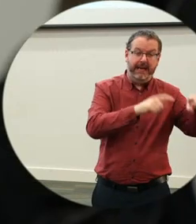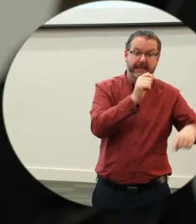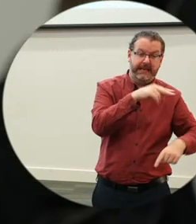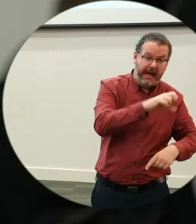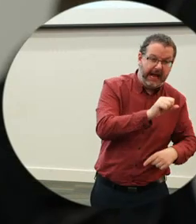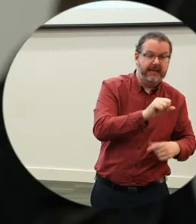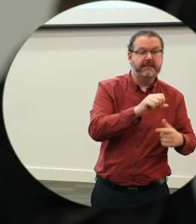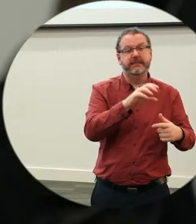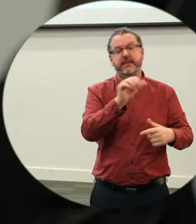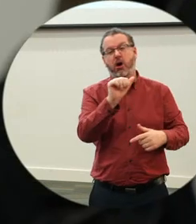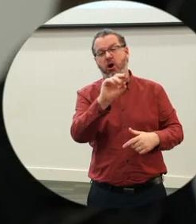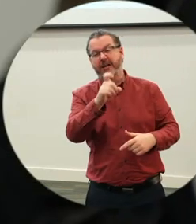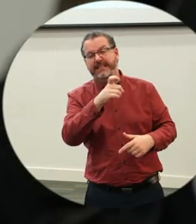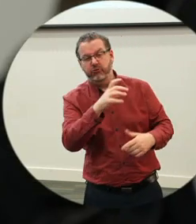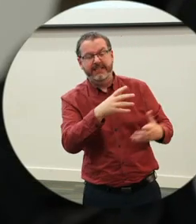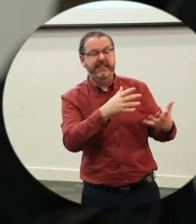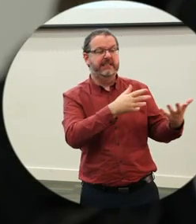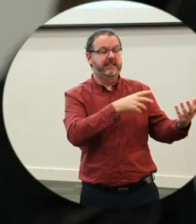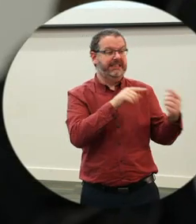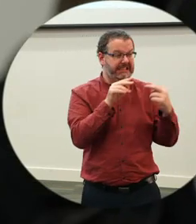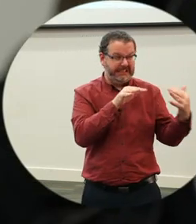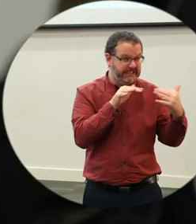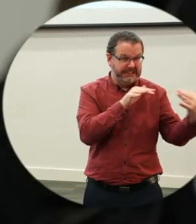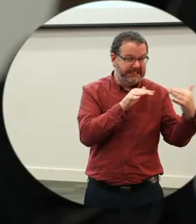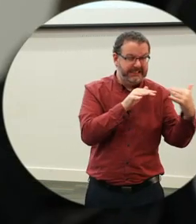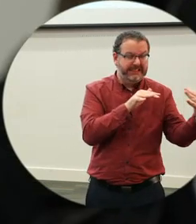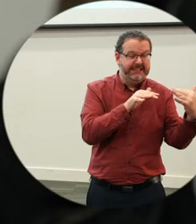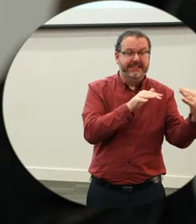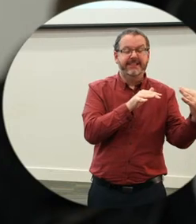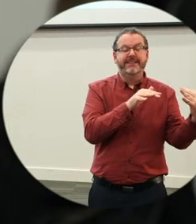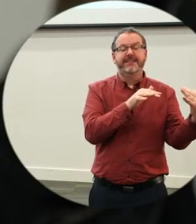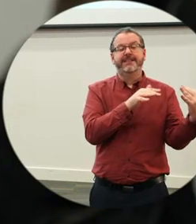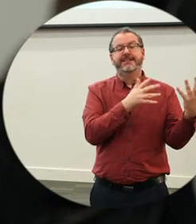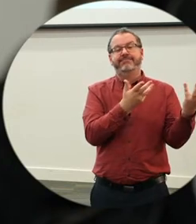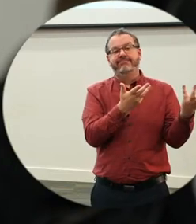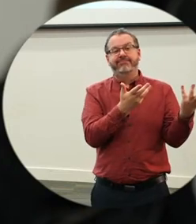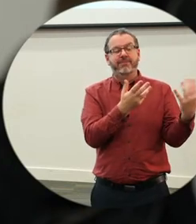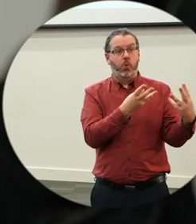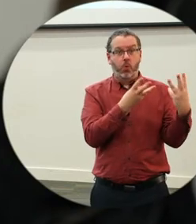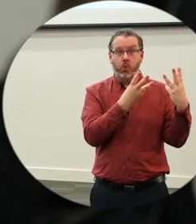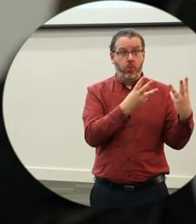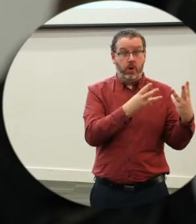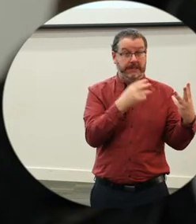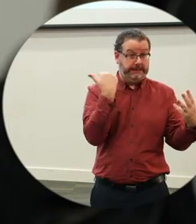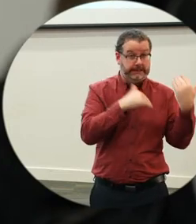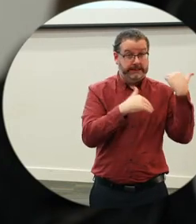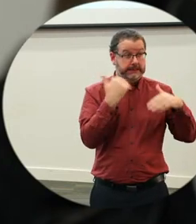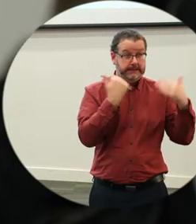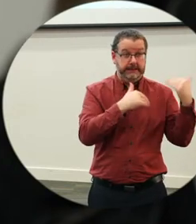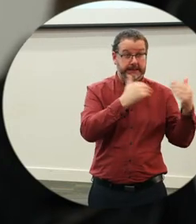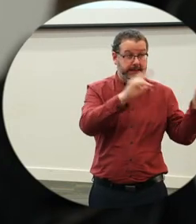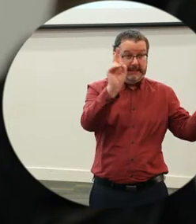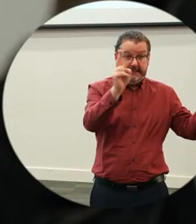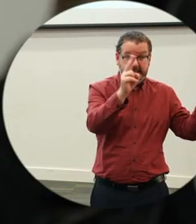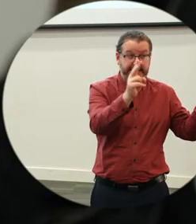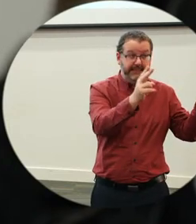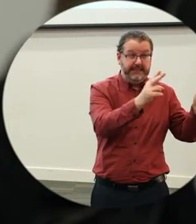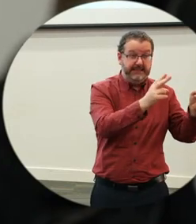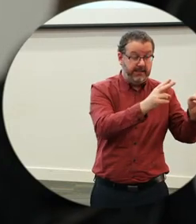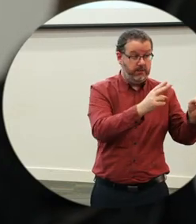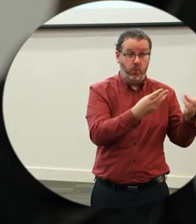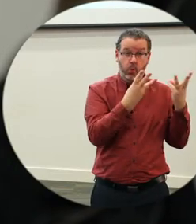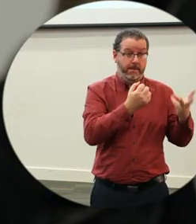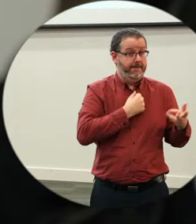auxiliaries, and you're trying to inflict as many casualties as you can. You're going to put your best